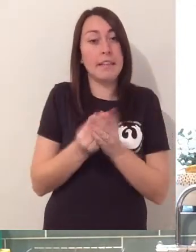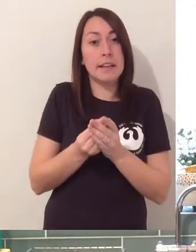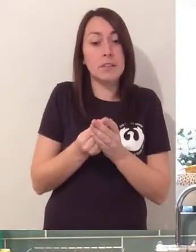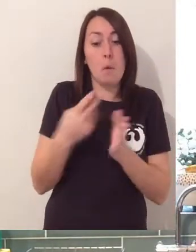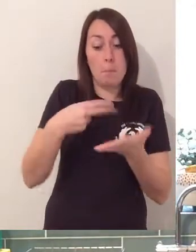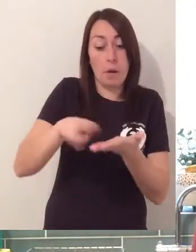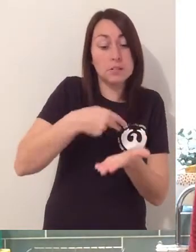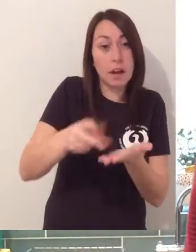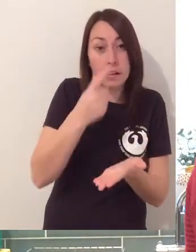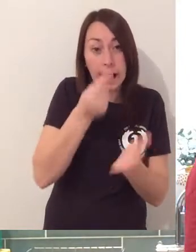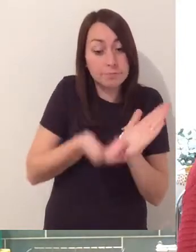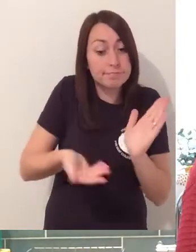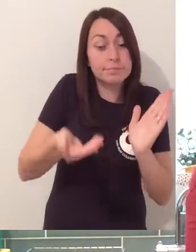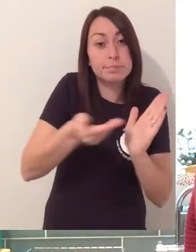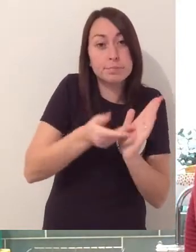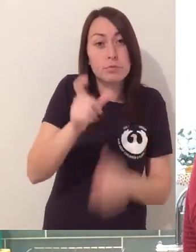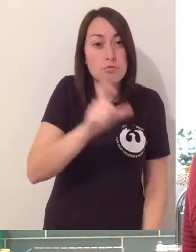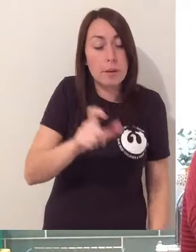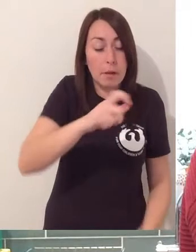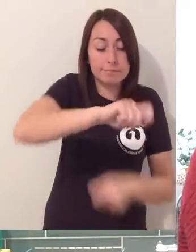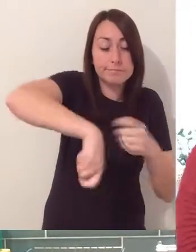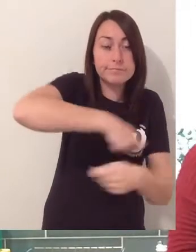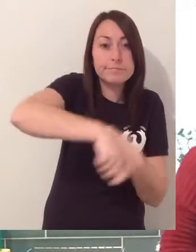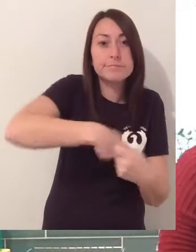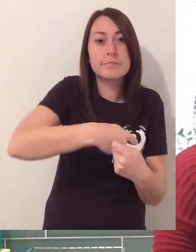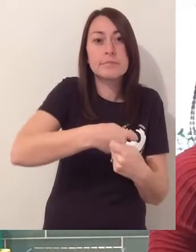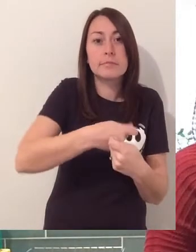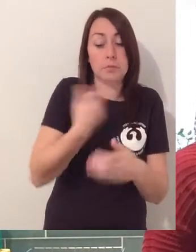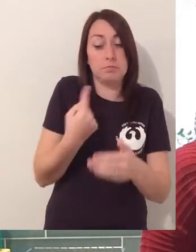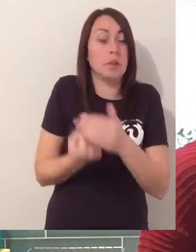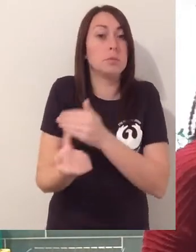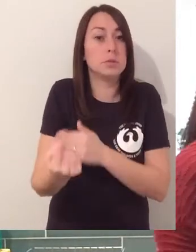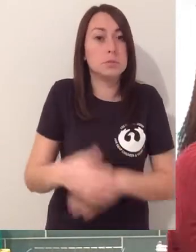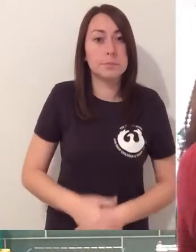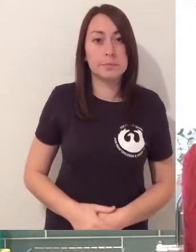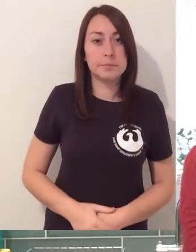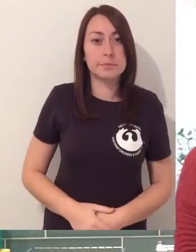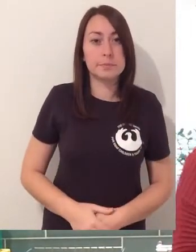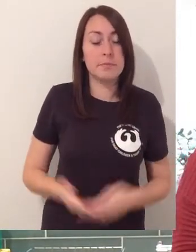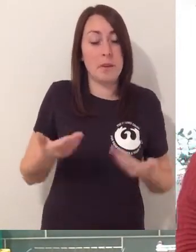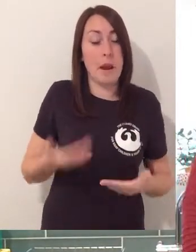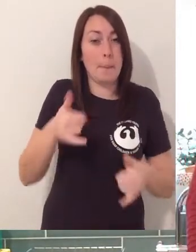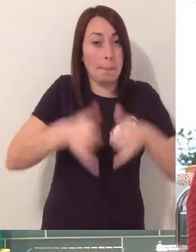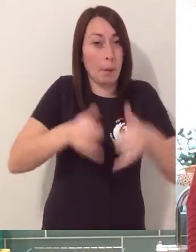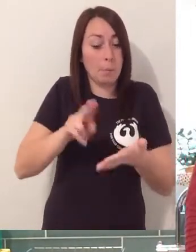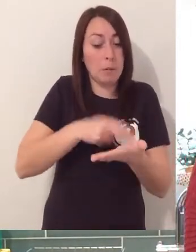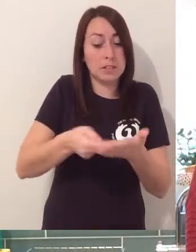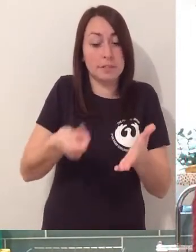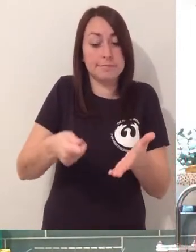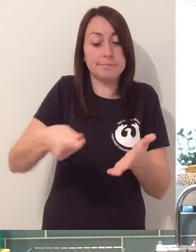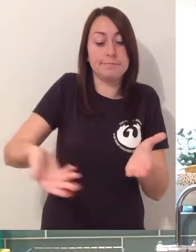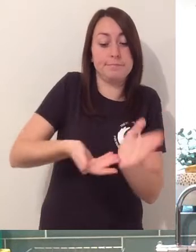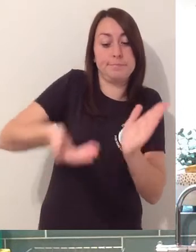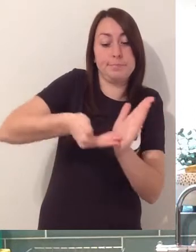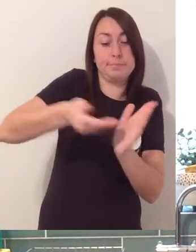So I'm going to pop this here. We're going to add a little bit of milk or butter, and then we're going to mash